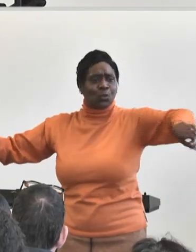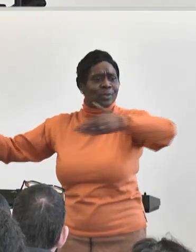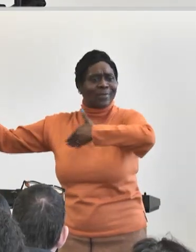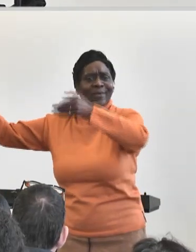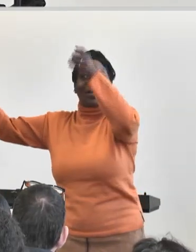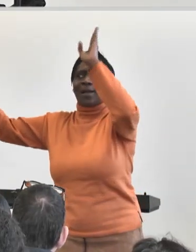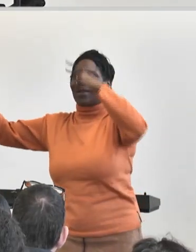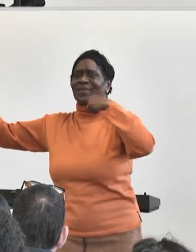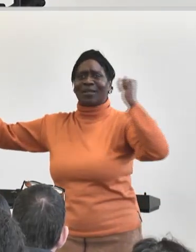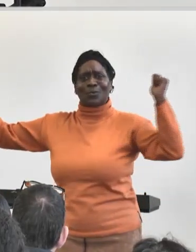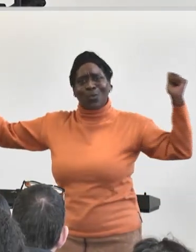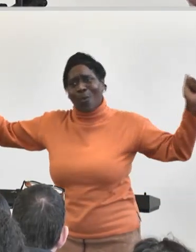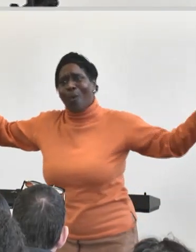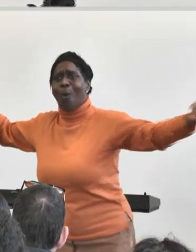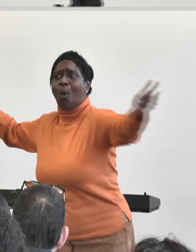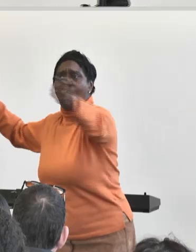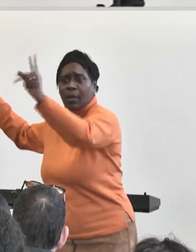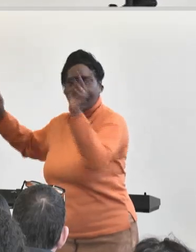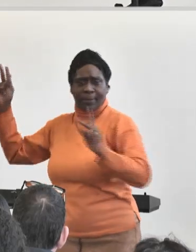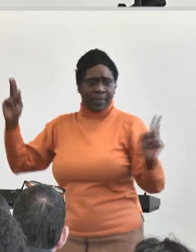who says to all people,